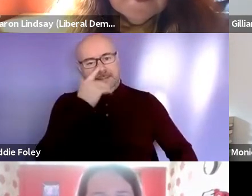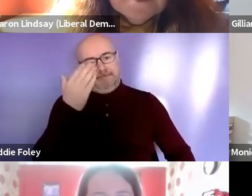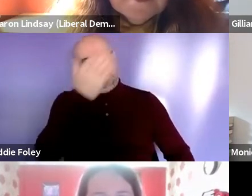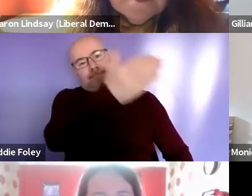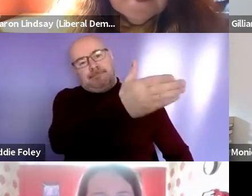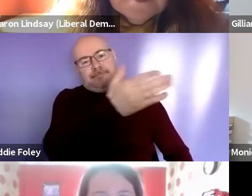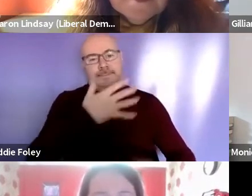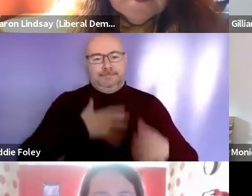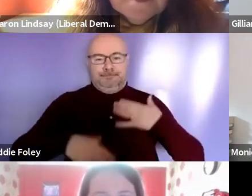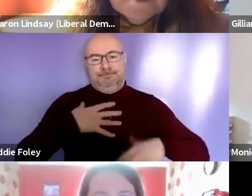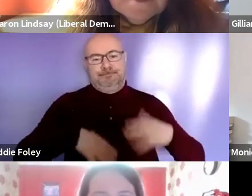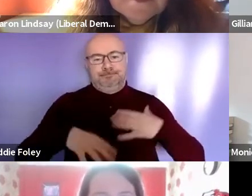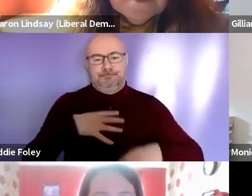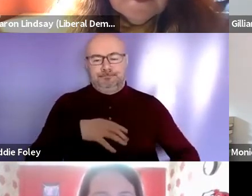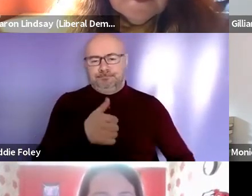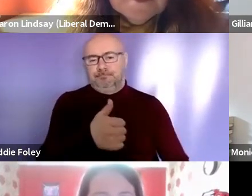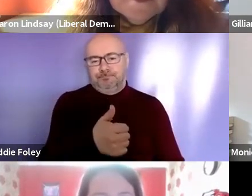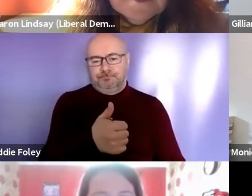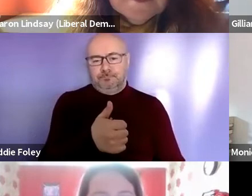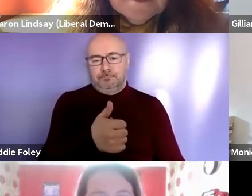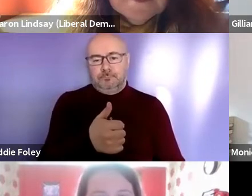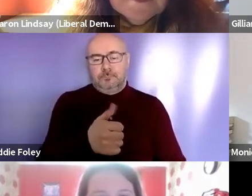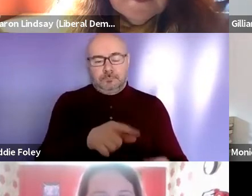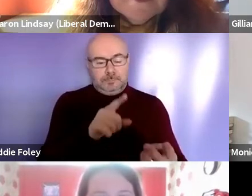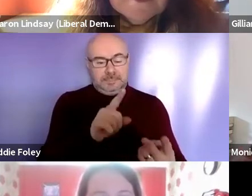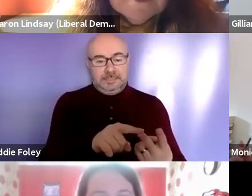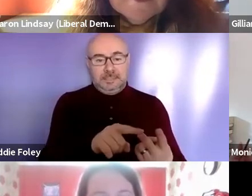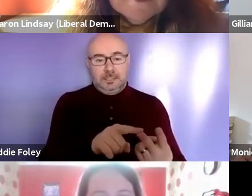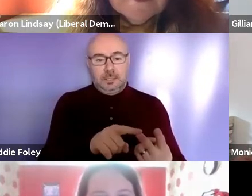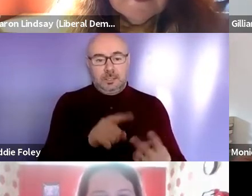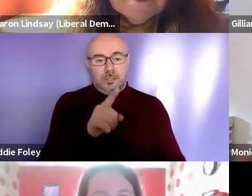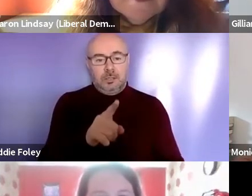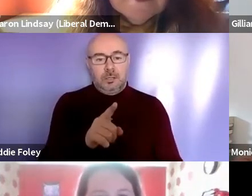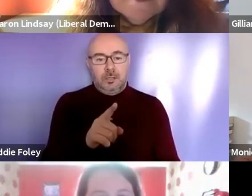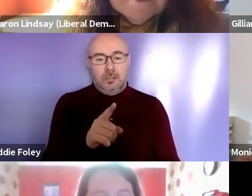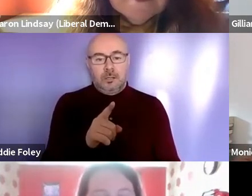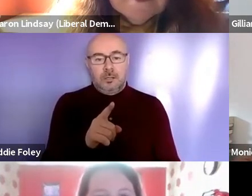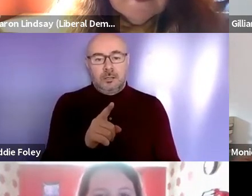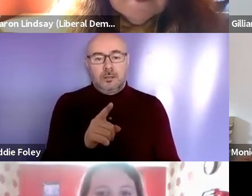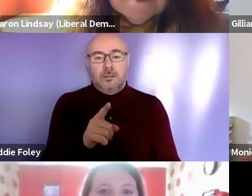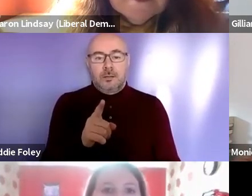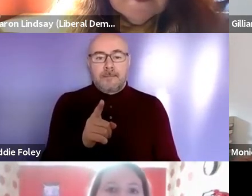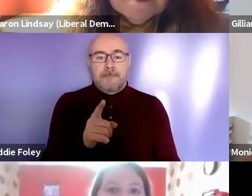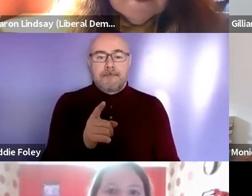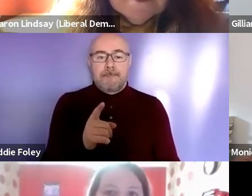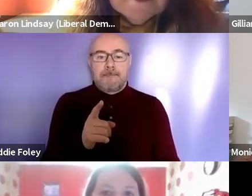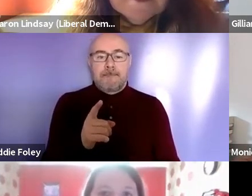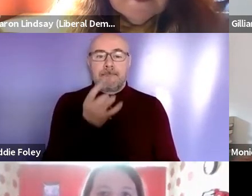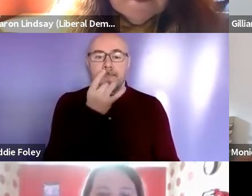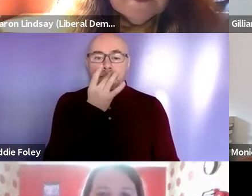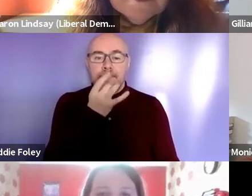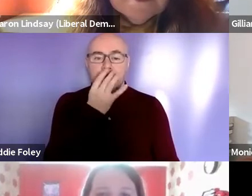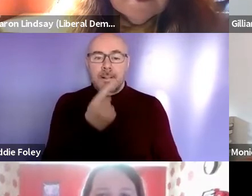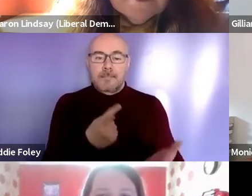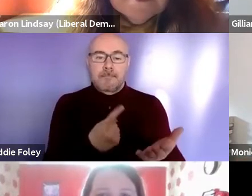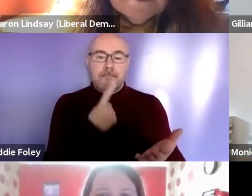think the other issue is, again, the purple pound is so important. And I think this is a message that we need to get